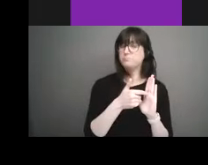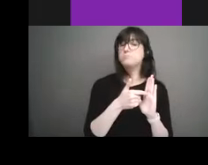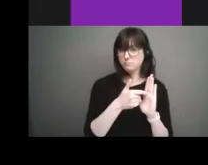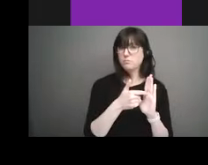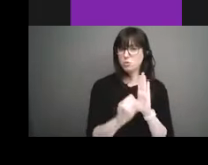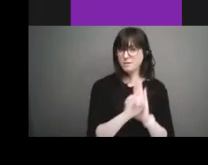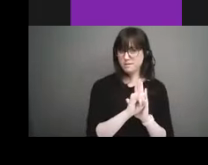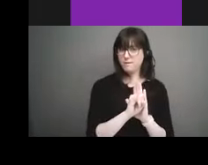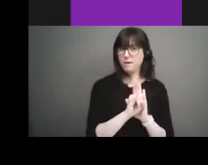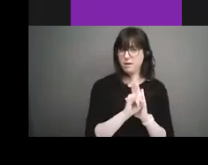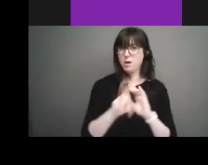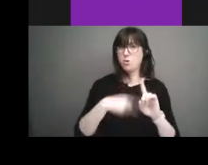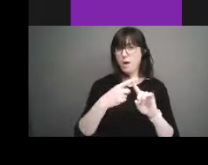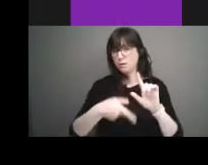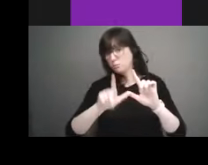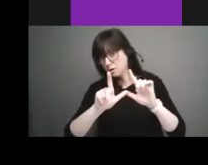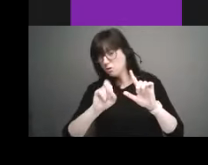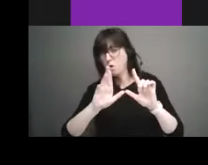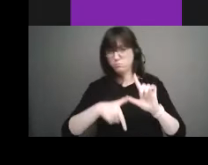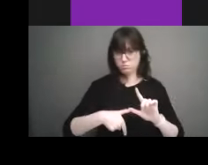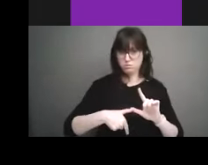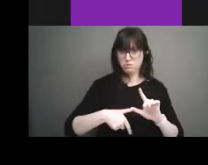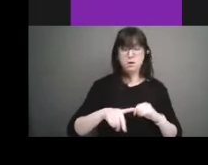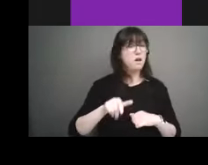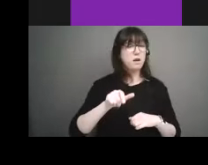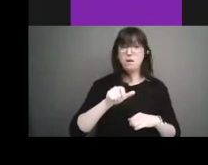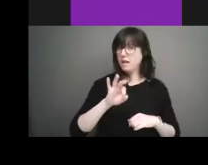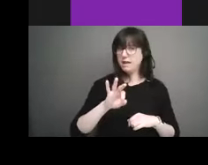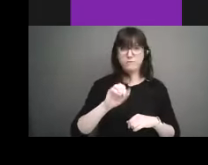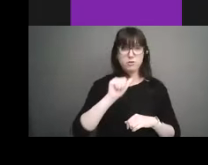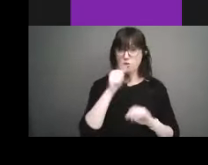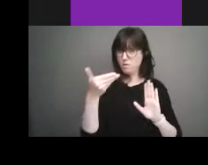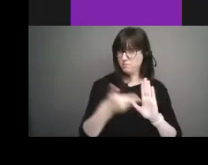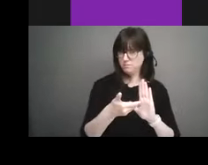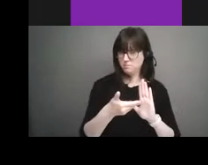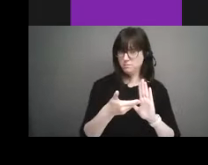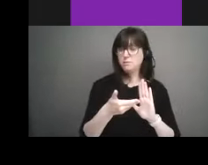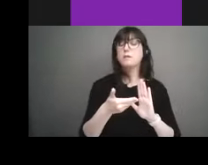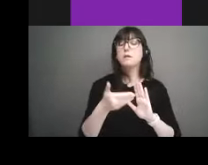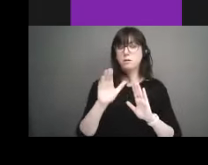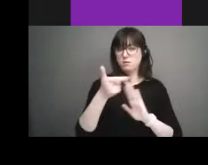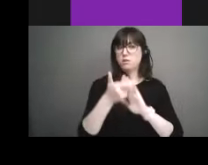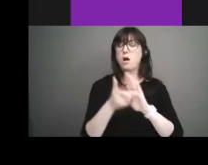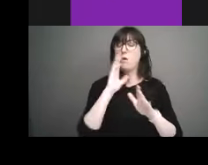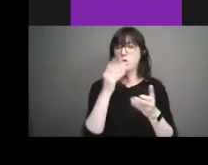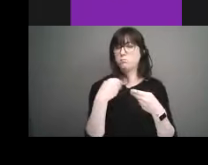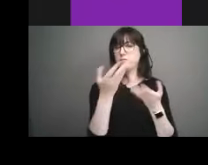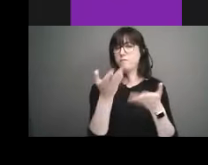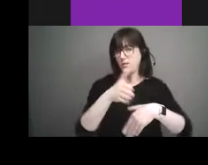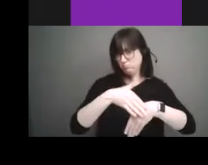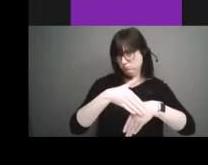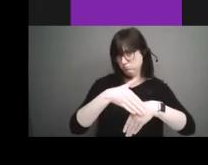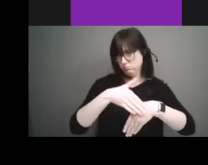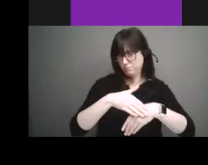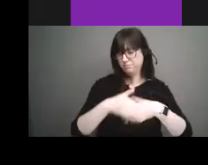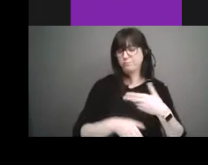condition. And if there isn't, the legislation, the Substitute Decisions Act, provides some guidance. So the third